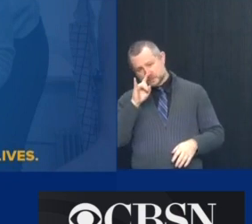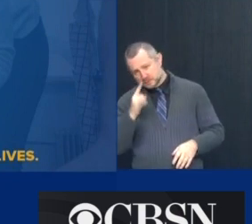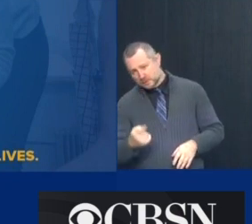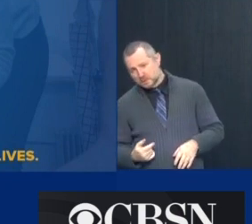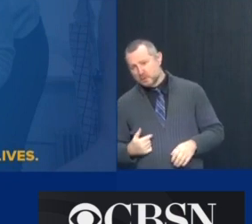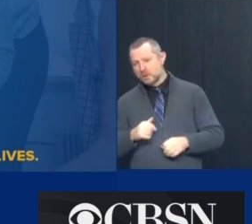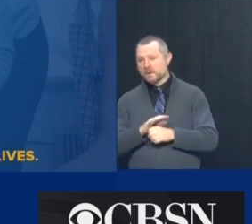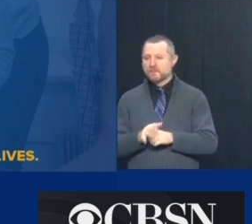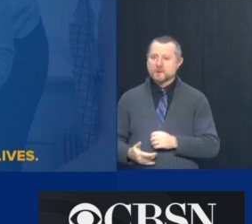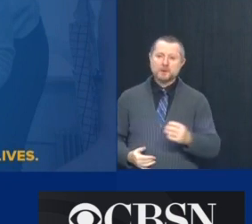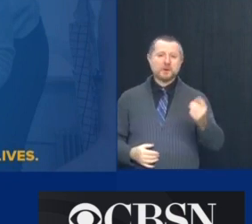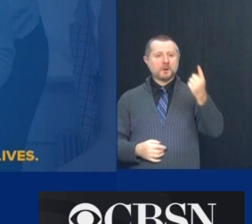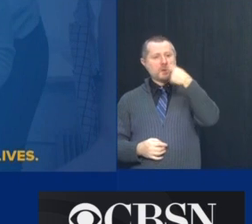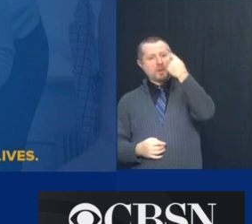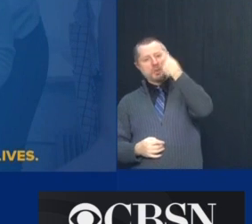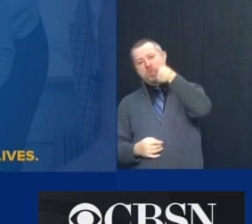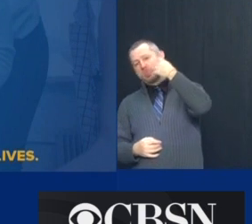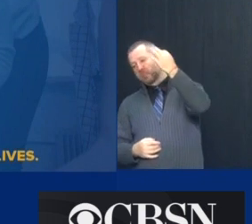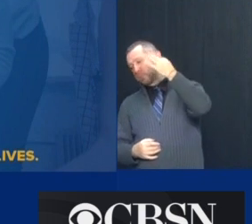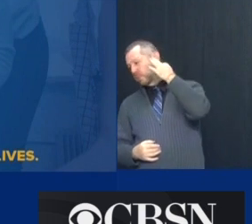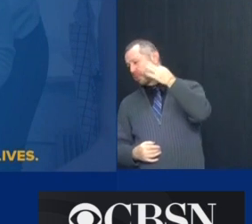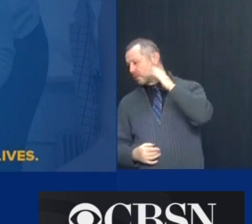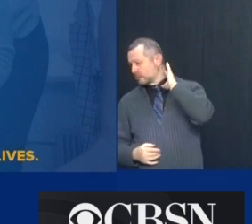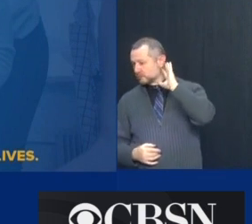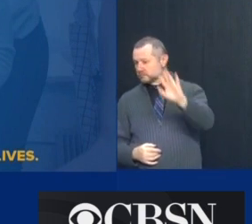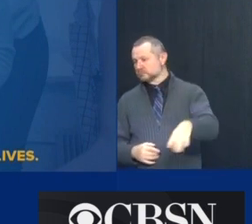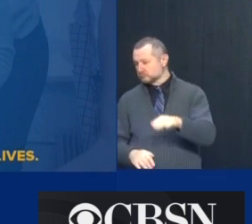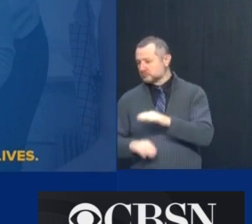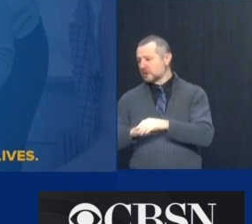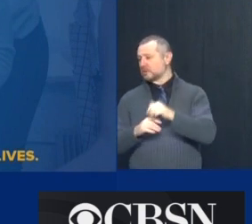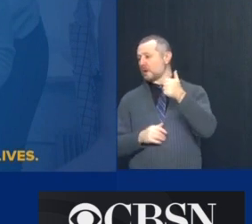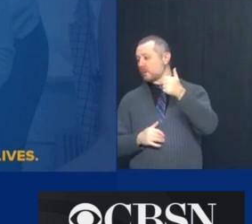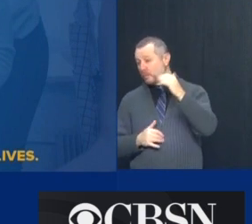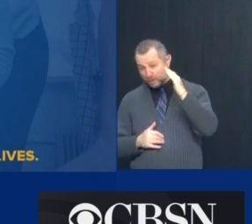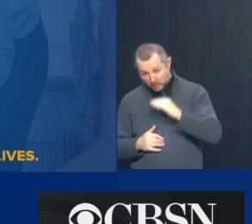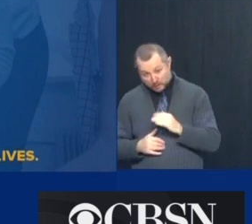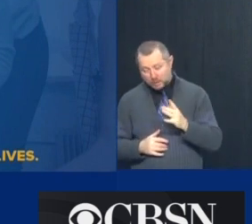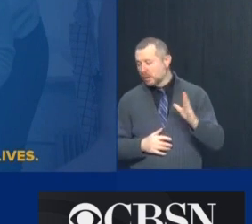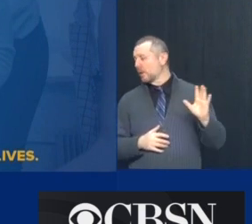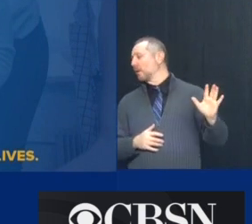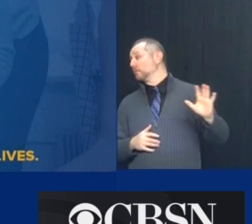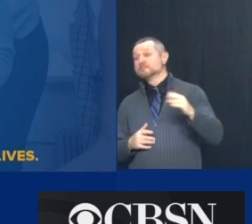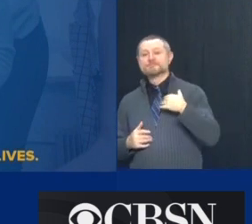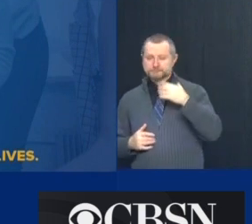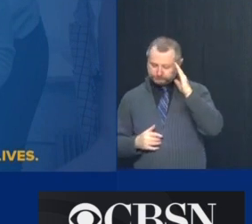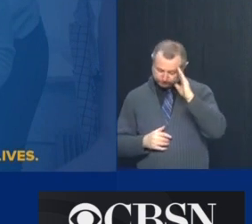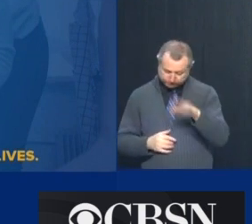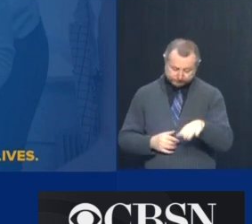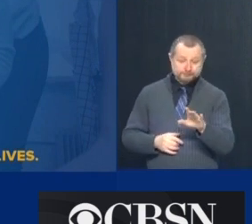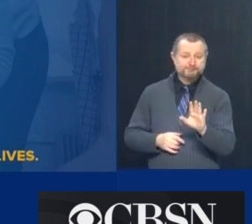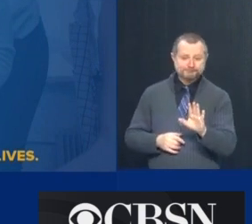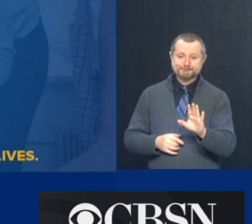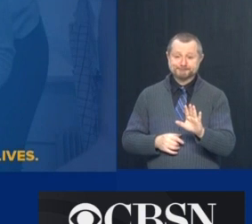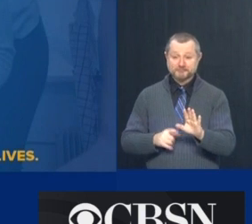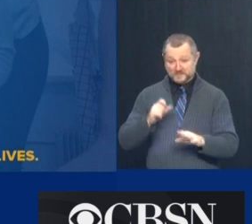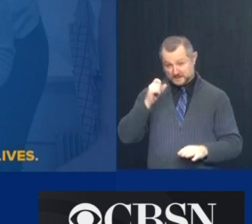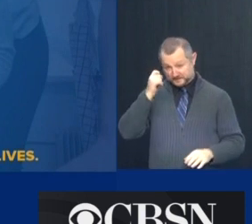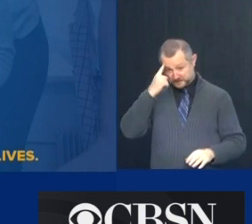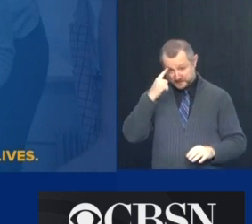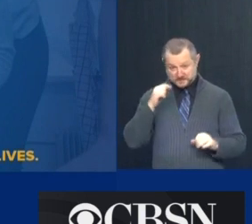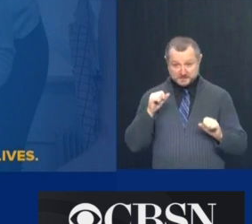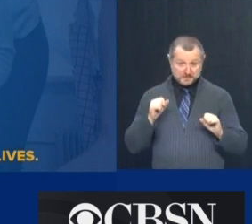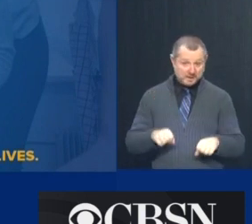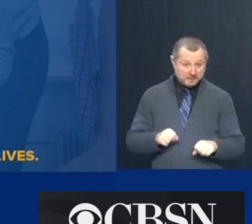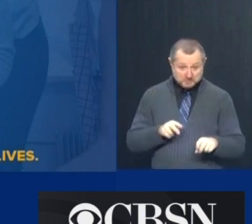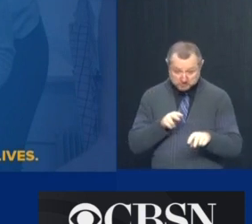How can you say I shouldn't have more than 10 people in your house? Look, the truth is government doesn't have an ability to monitor